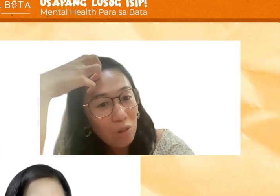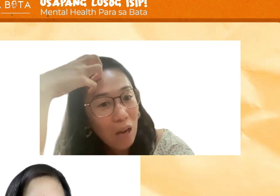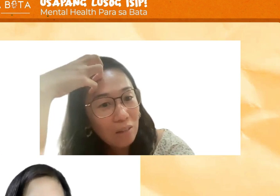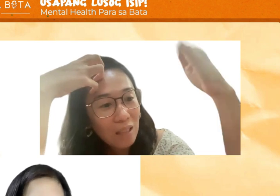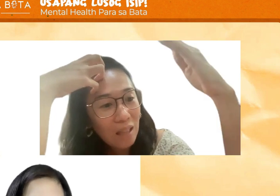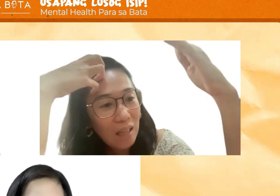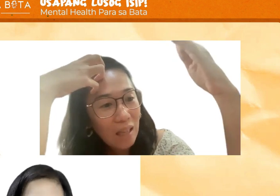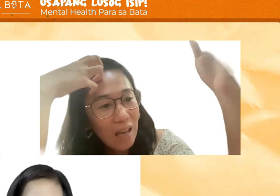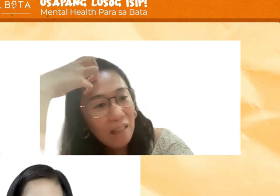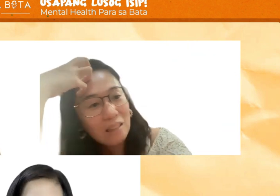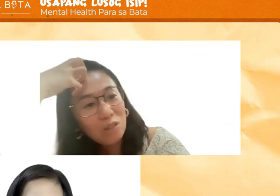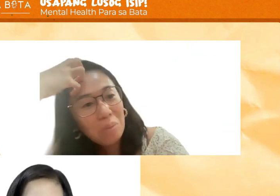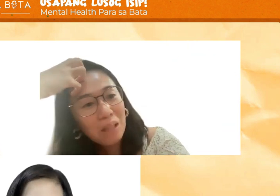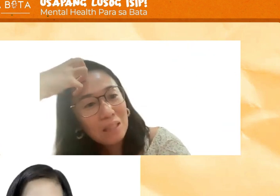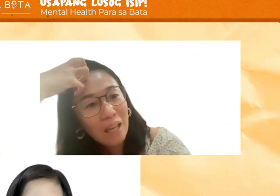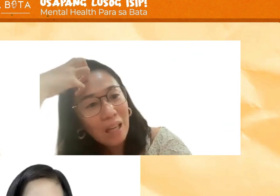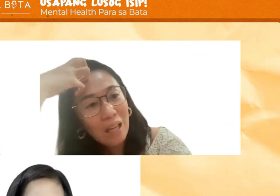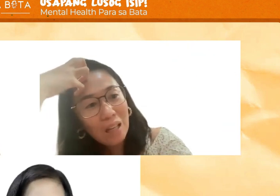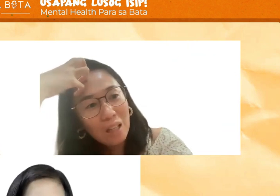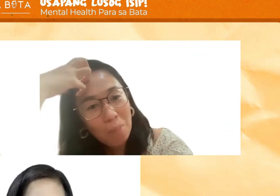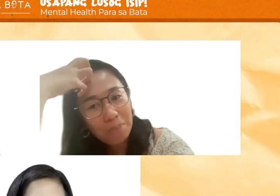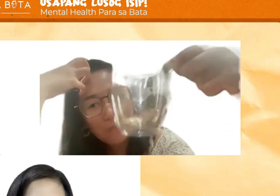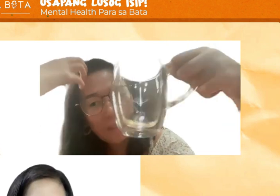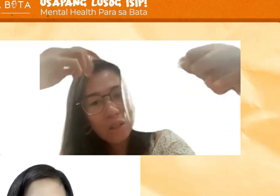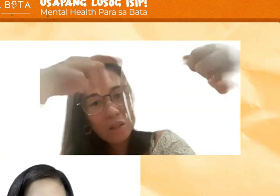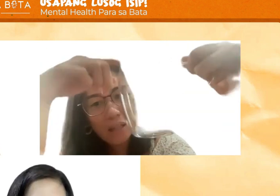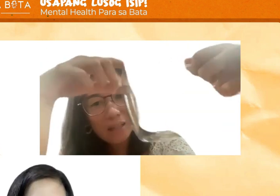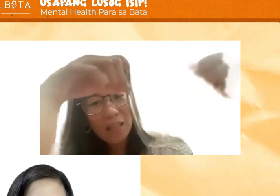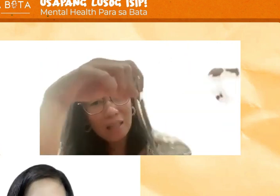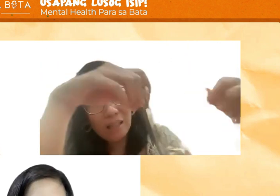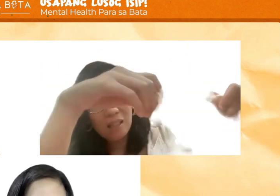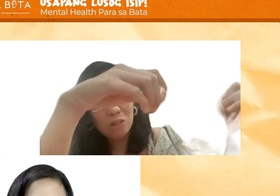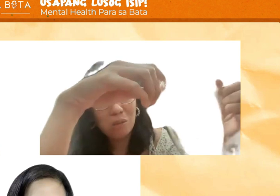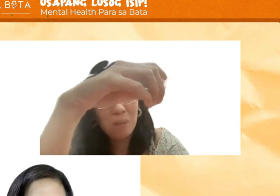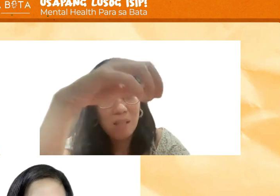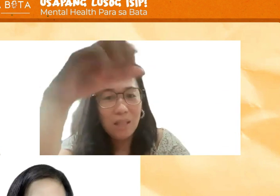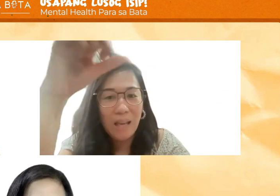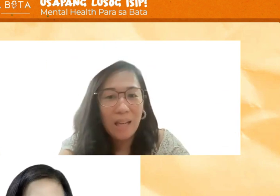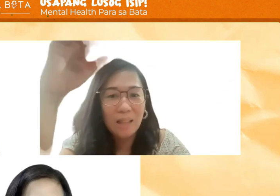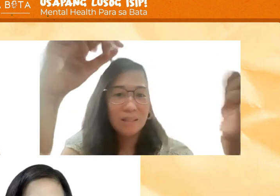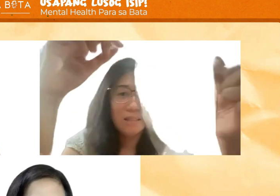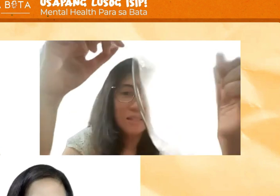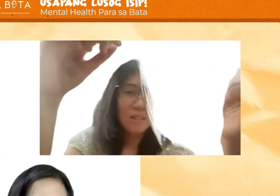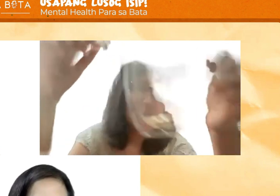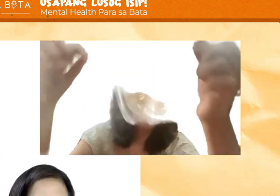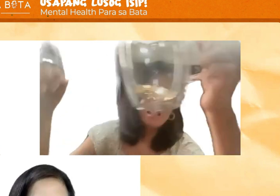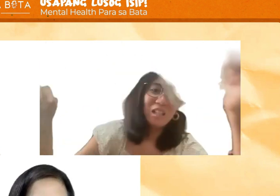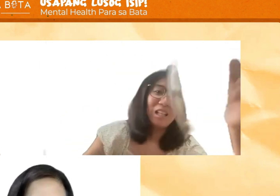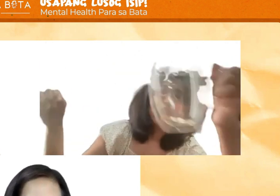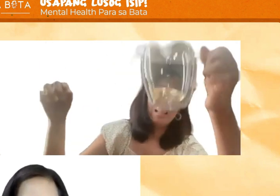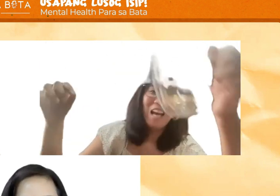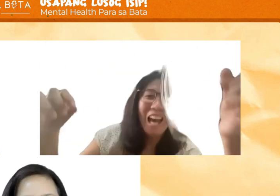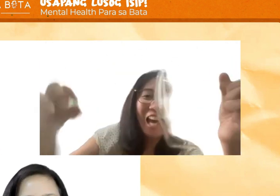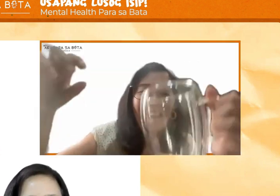do that throughout the day. I describe it as like a cup. No, anxiety could be like, hindi